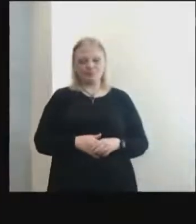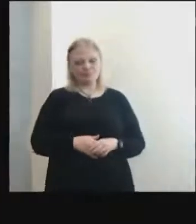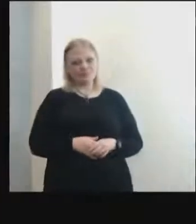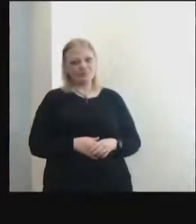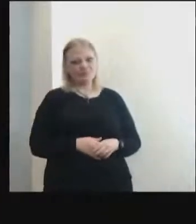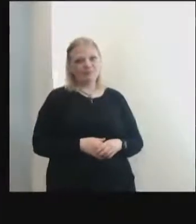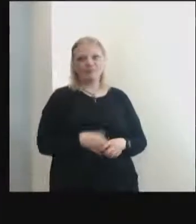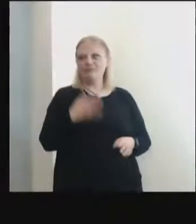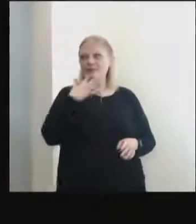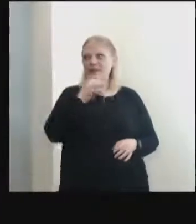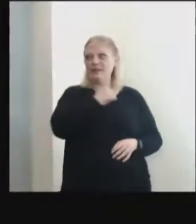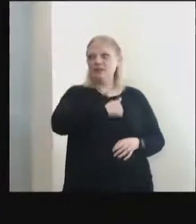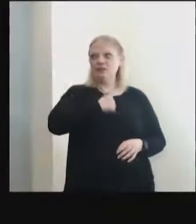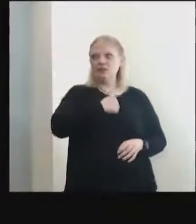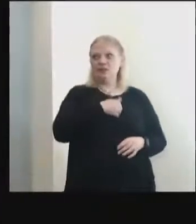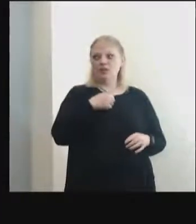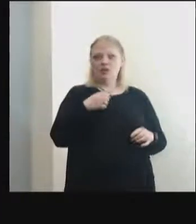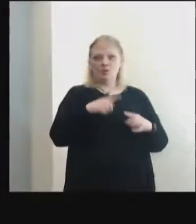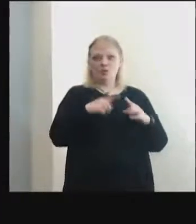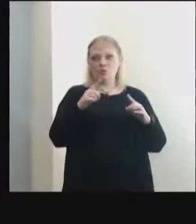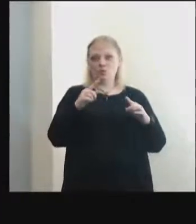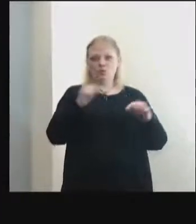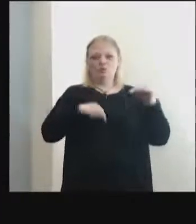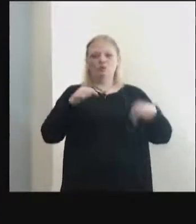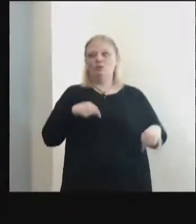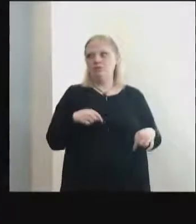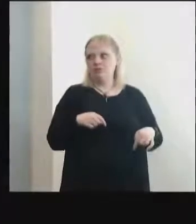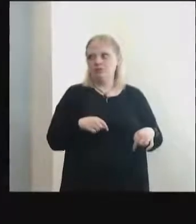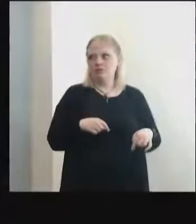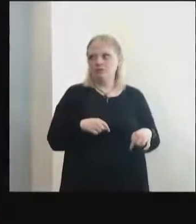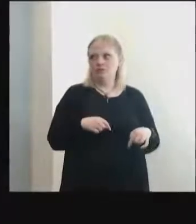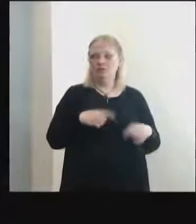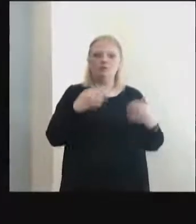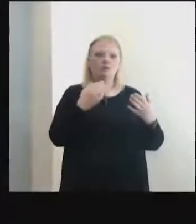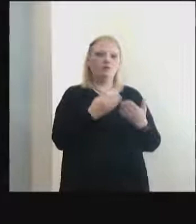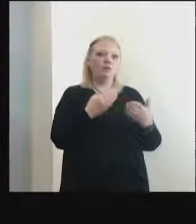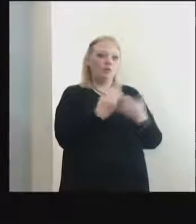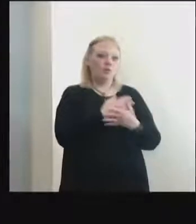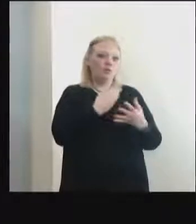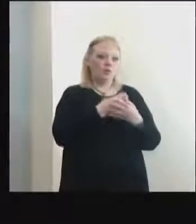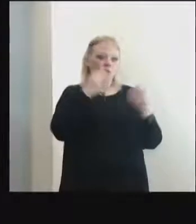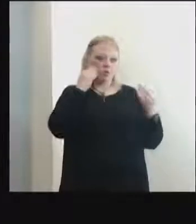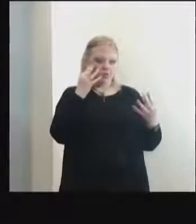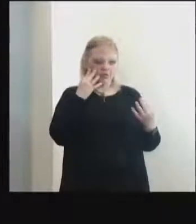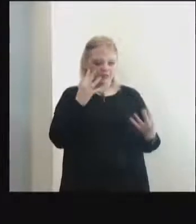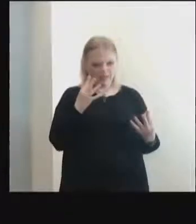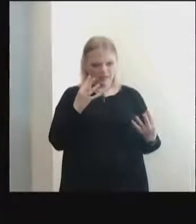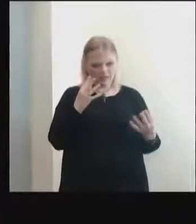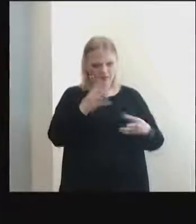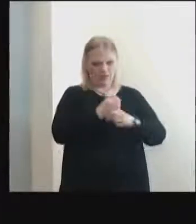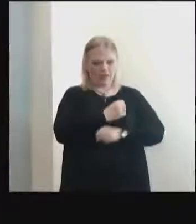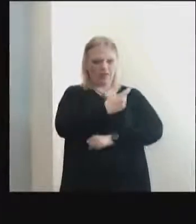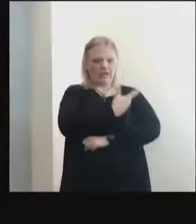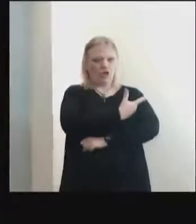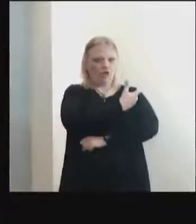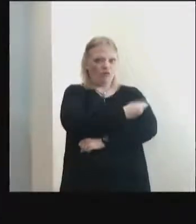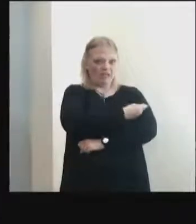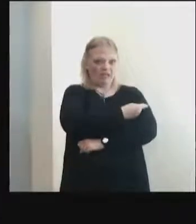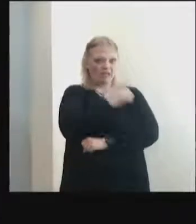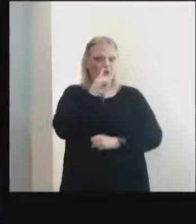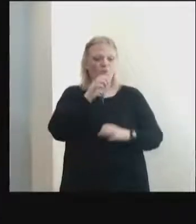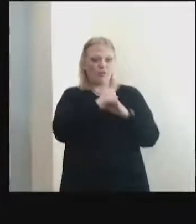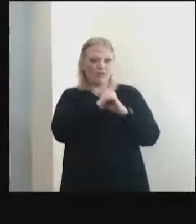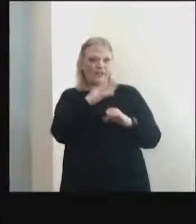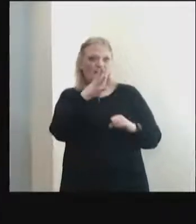Thanks. Sorry to digress, but there's new data to show that getting a COVID vaccine will